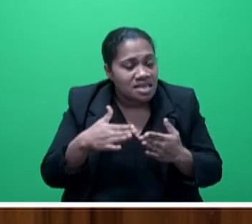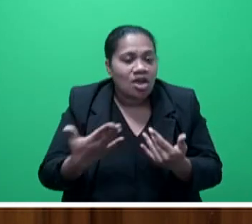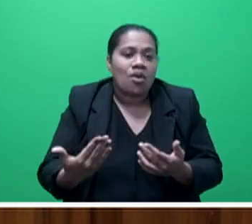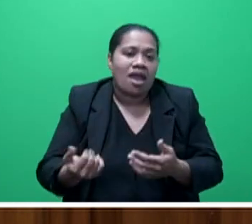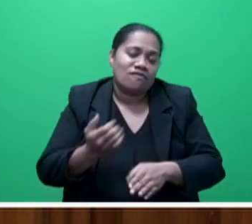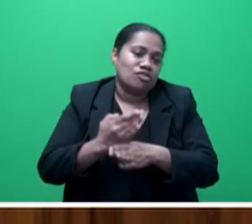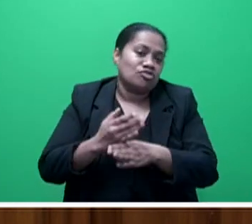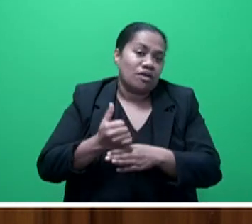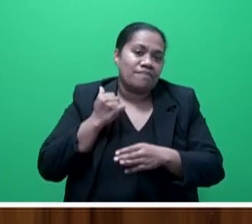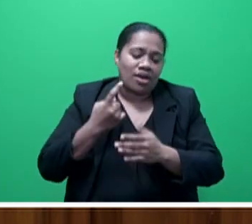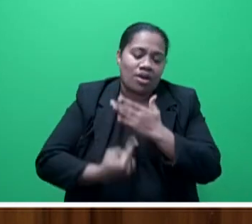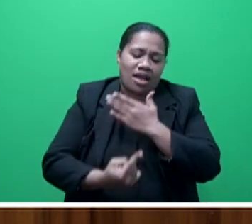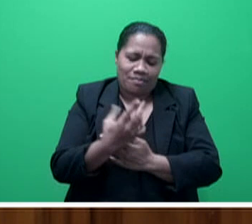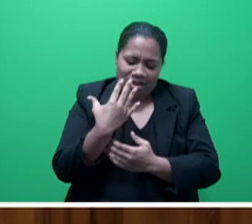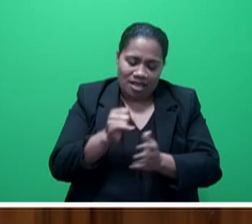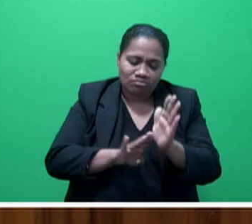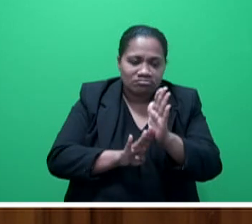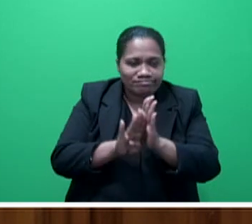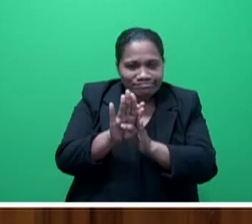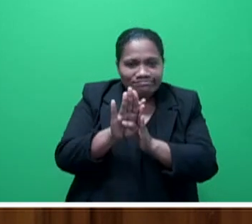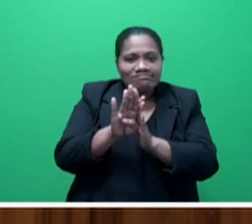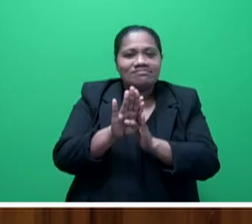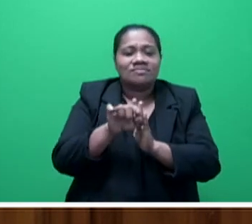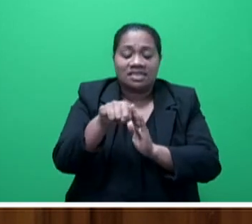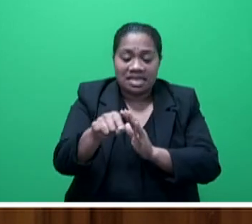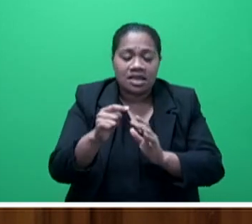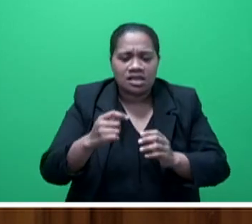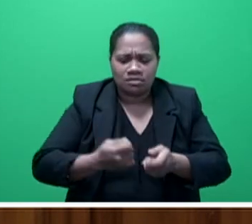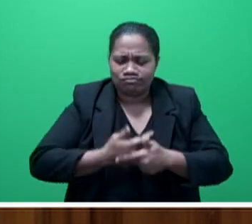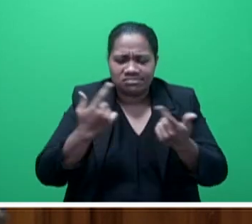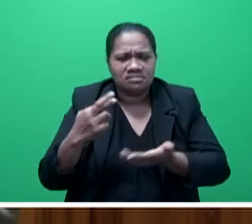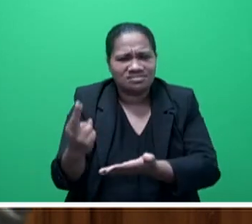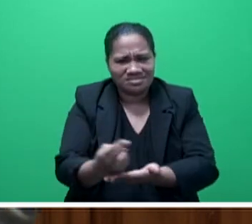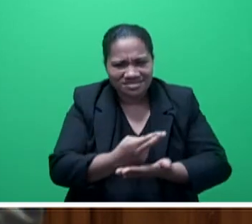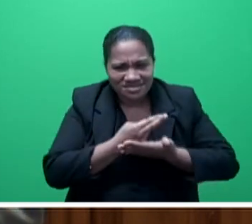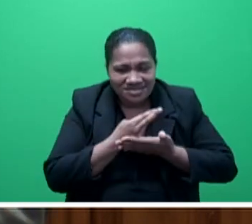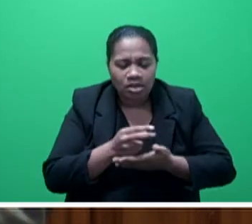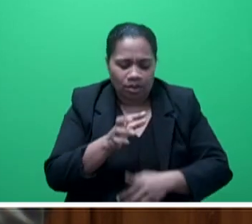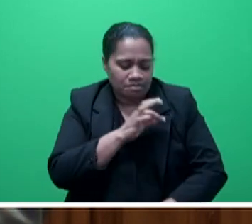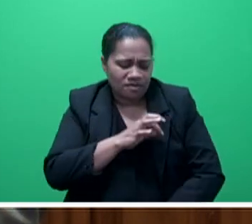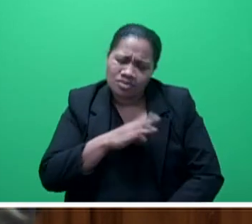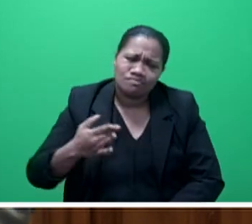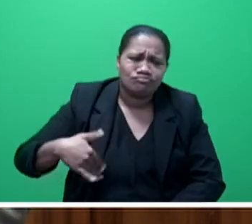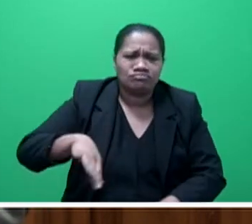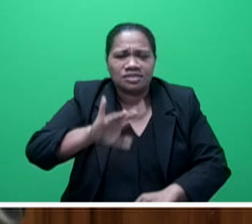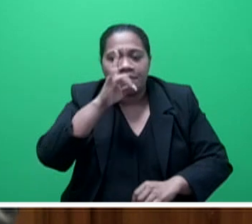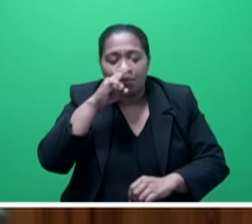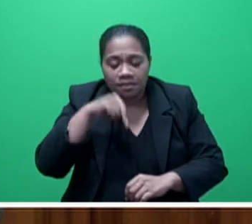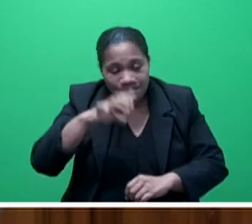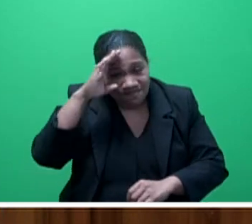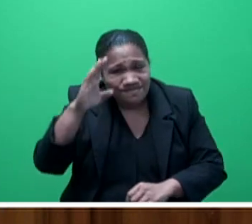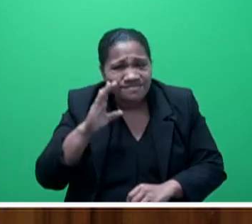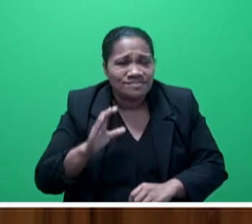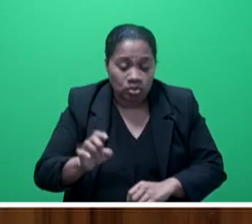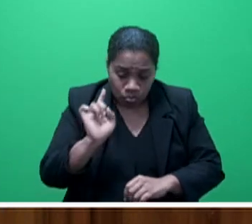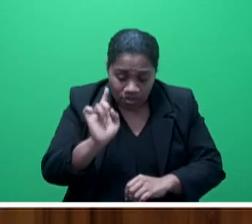growth, with which comes the raising of revenue that will in turn be used to benefit all the people of this country. And that is the strategy